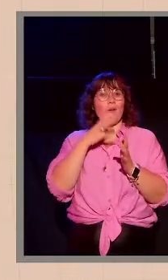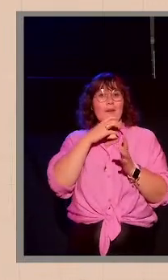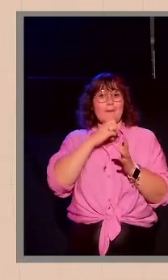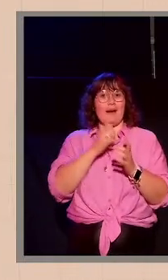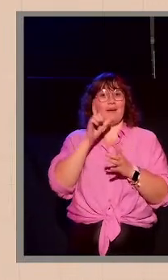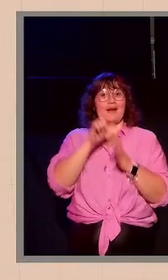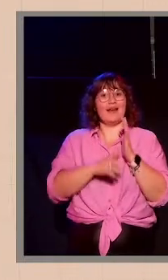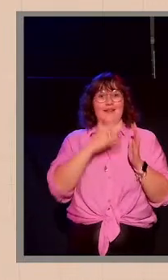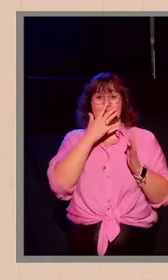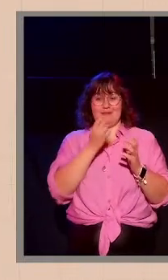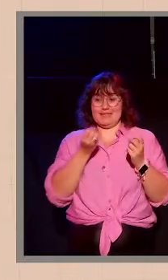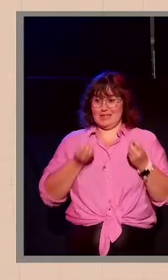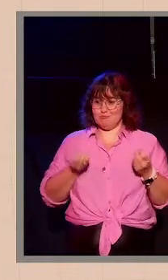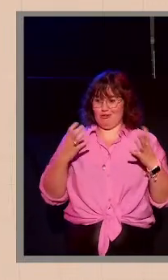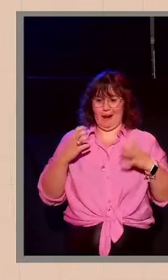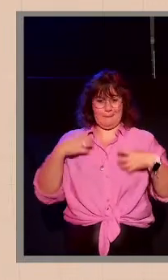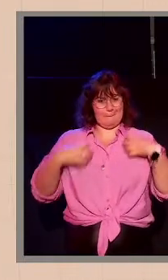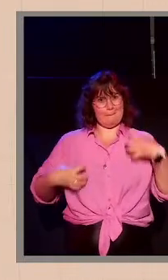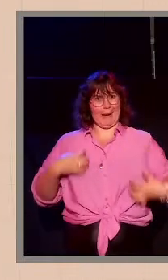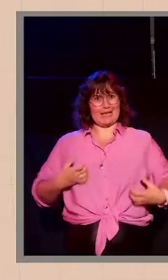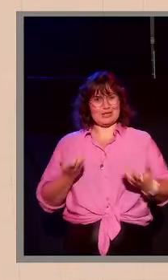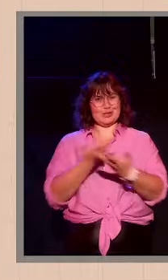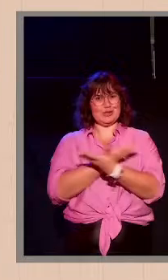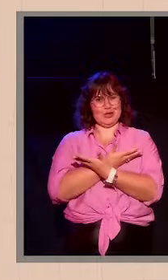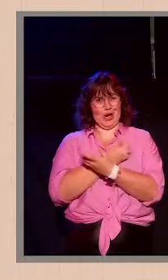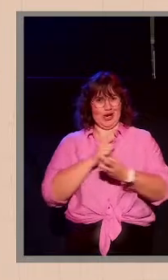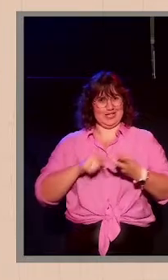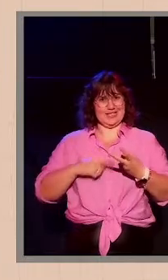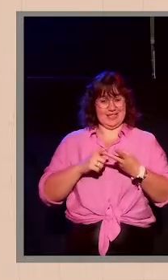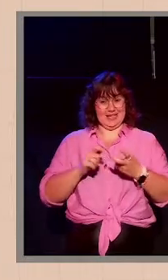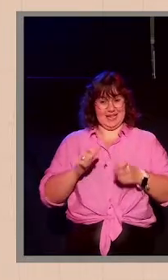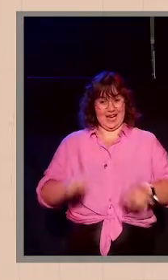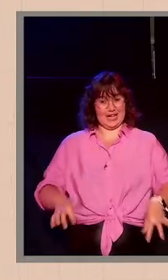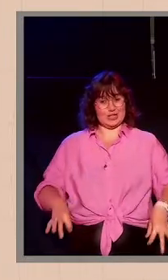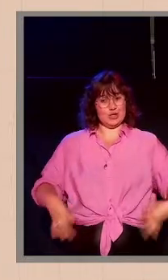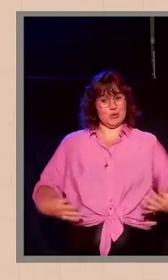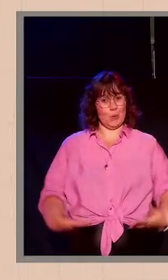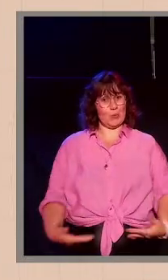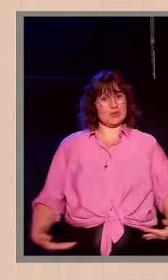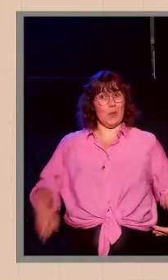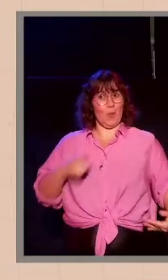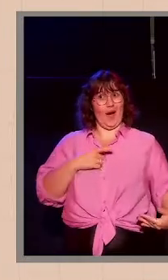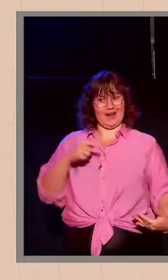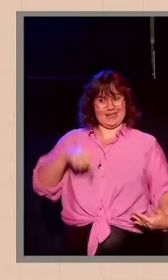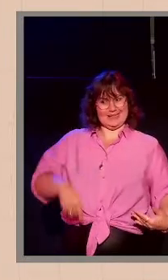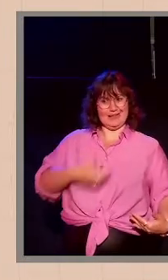50s, wearing a very brightly patterned shirt and some shorts because it's hot here in London.